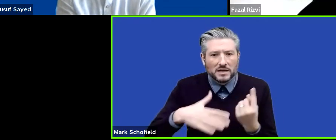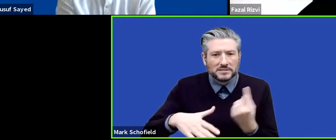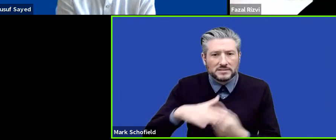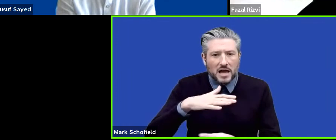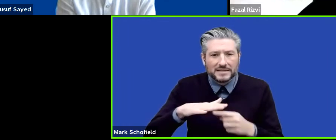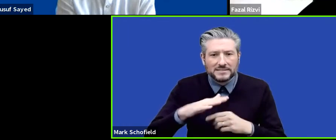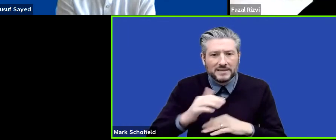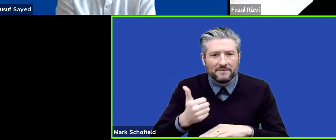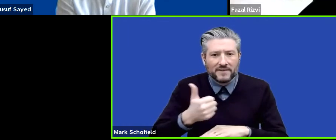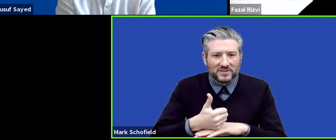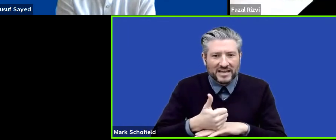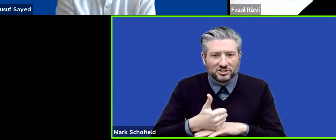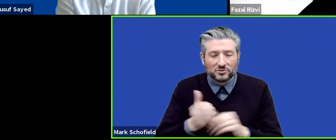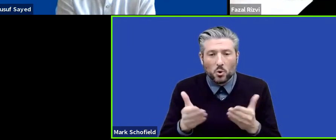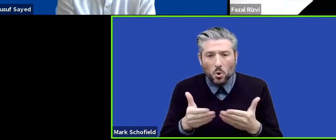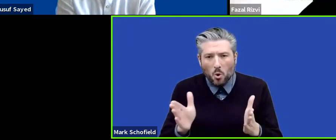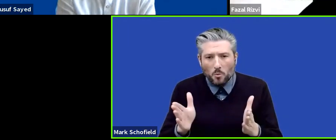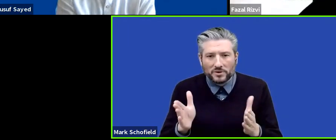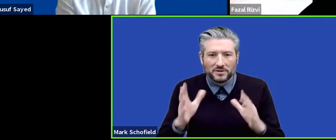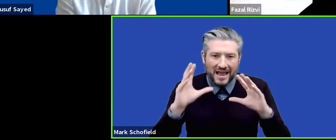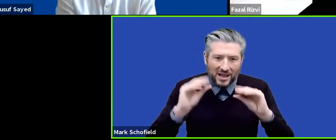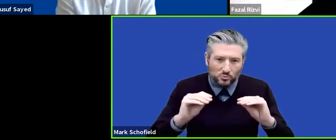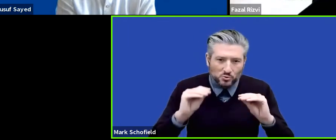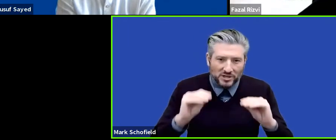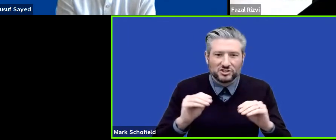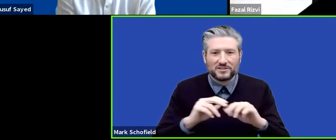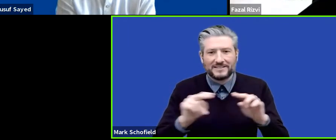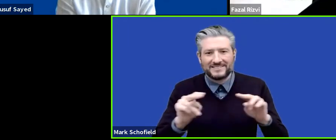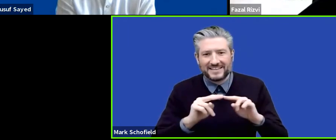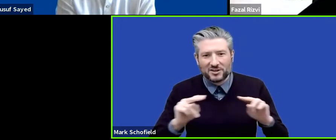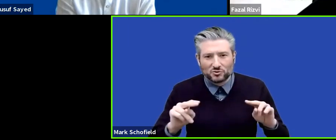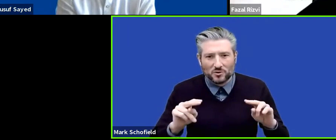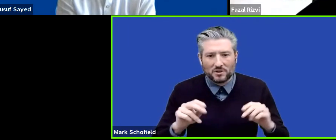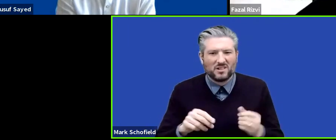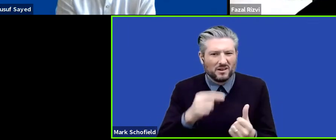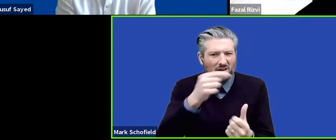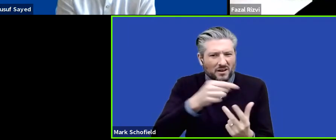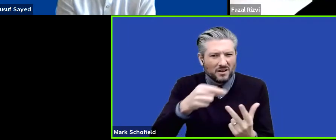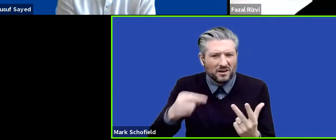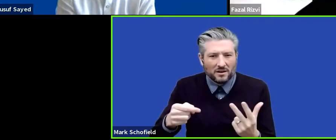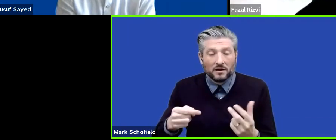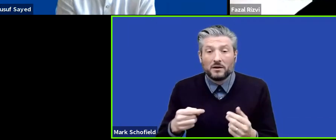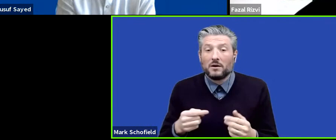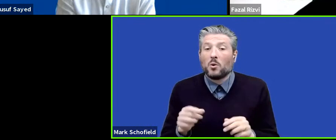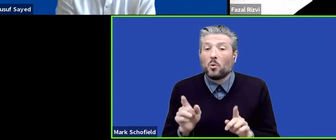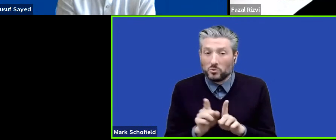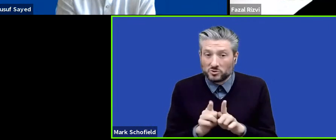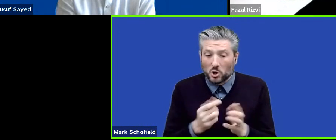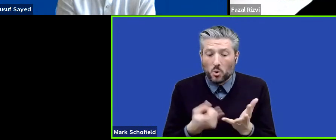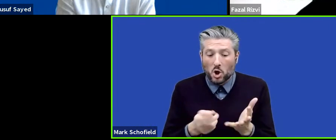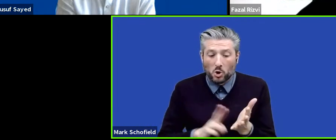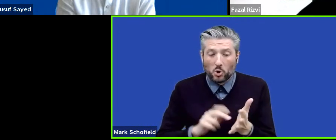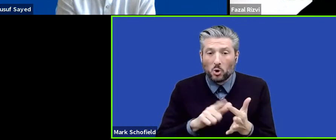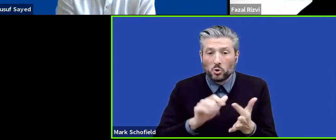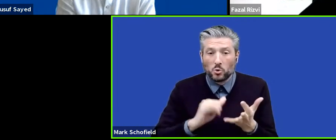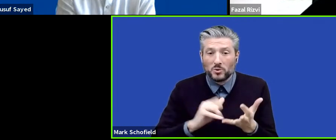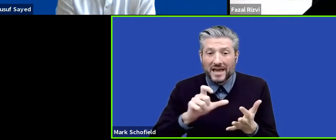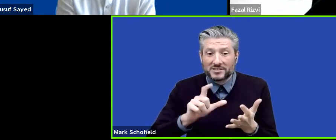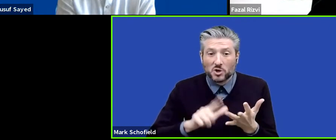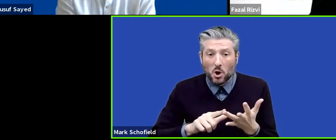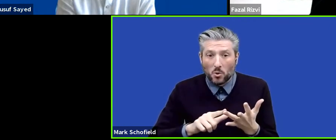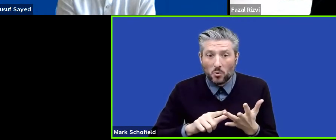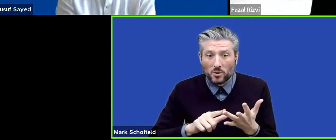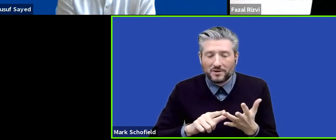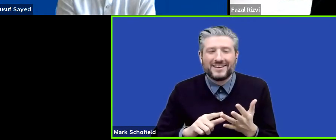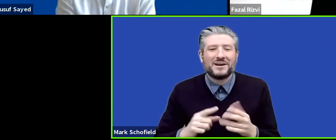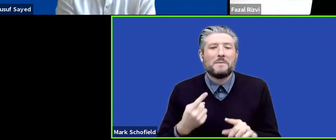the International Task Force for Education 2030 at UNESCO, as well as the International Institute